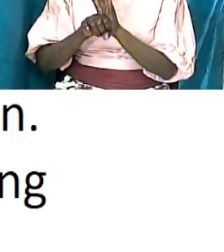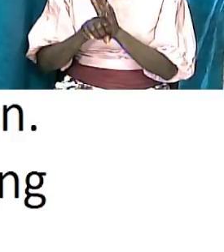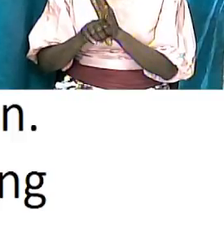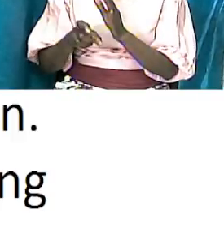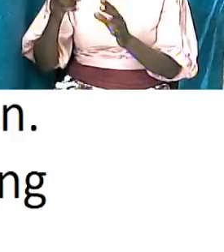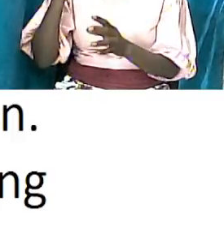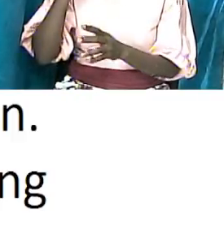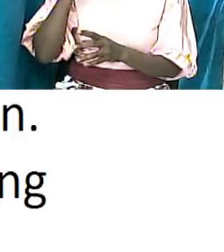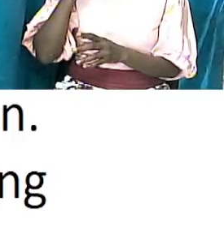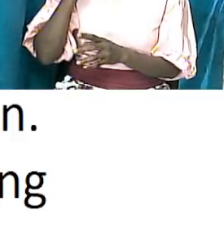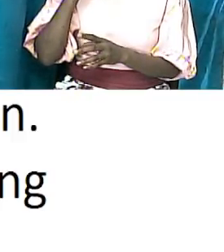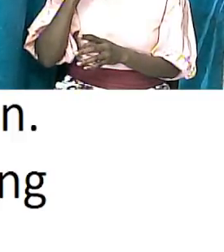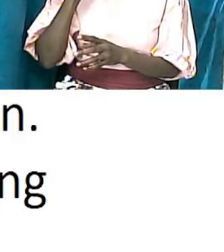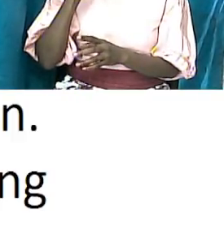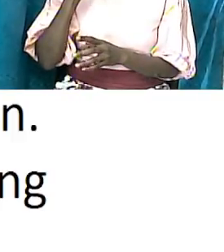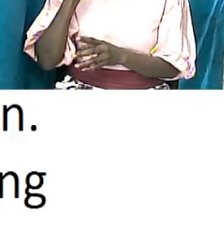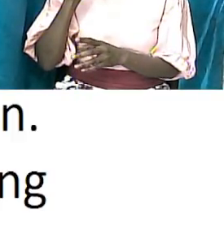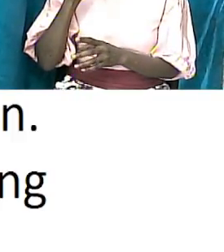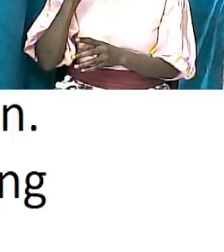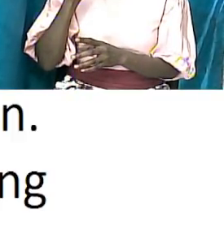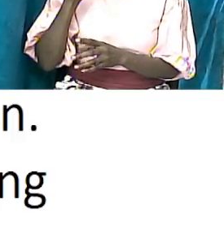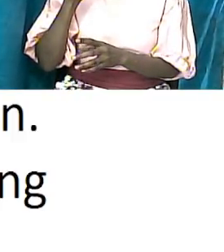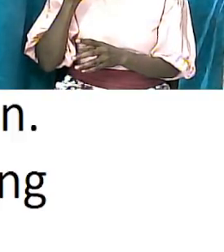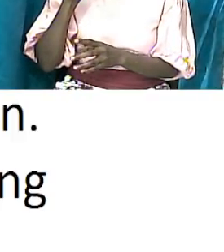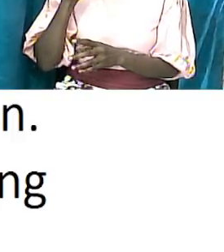Days 1 to 6, God